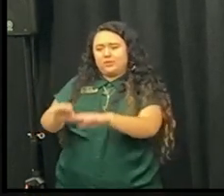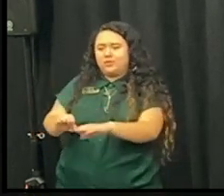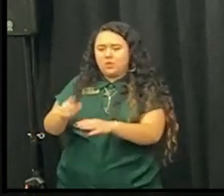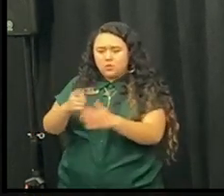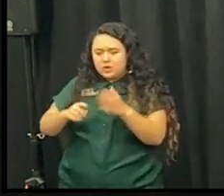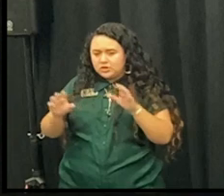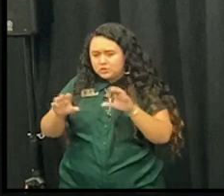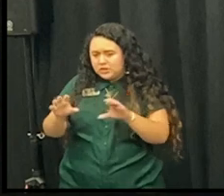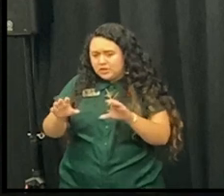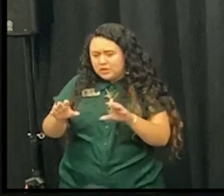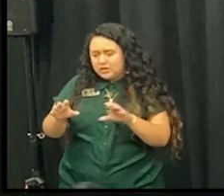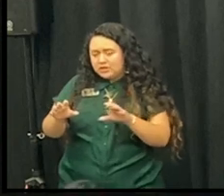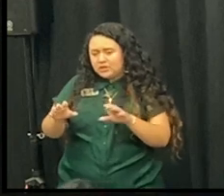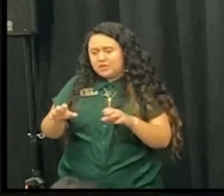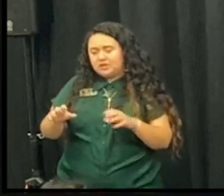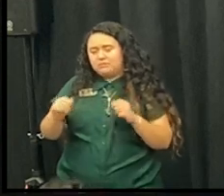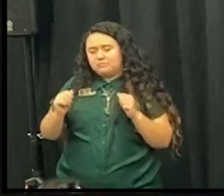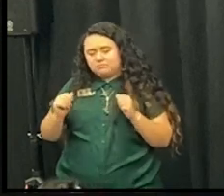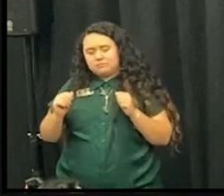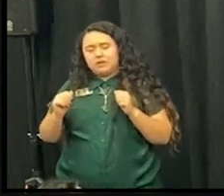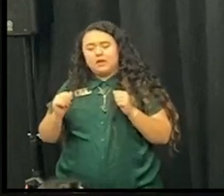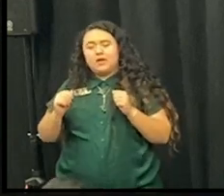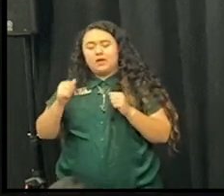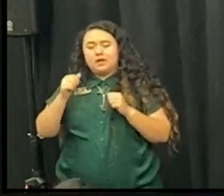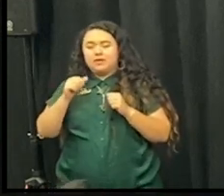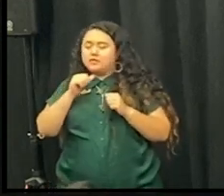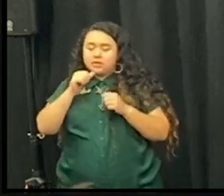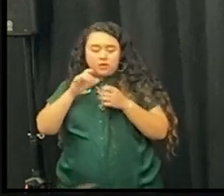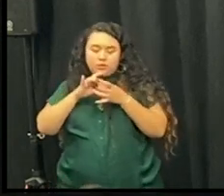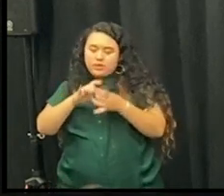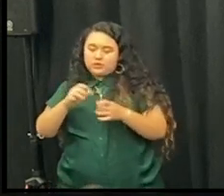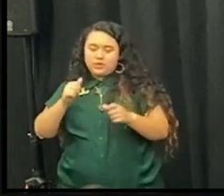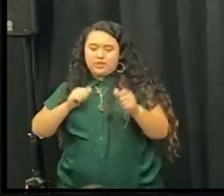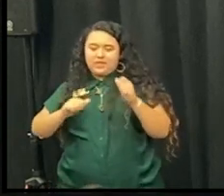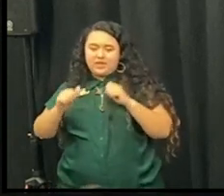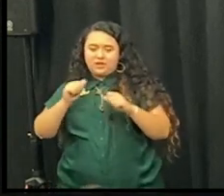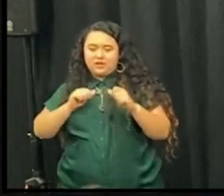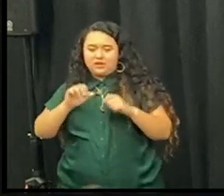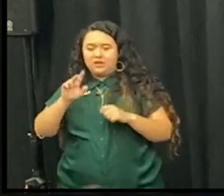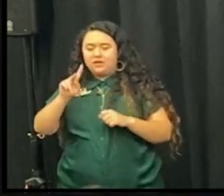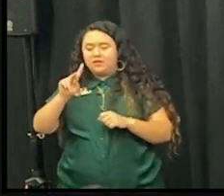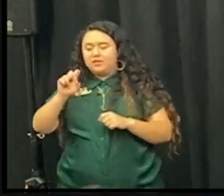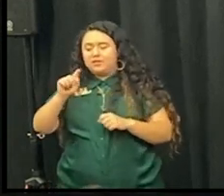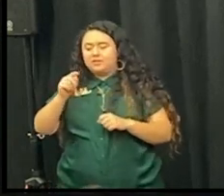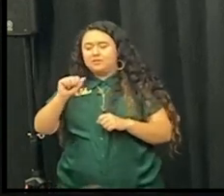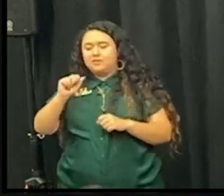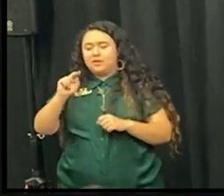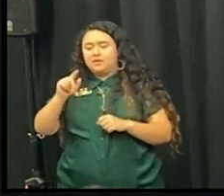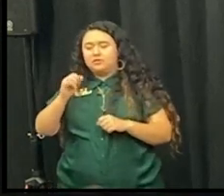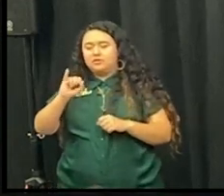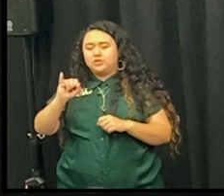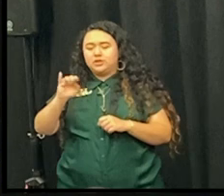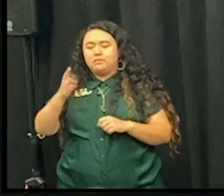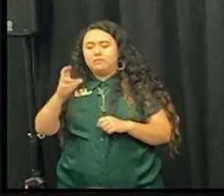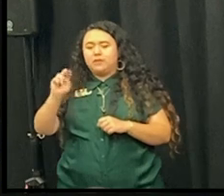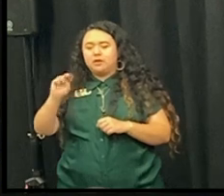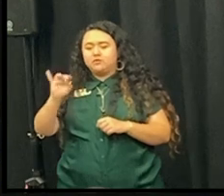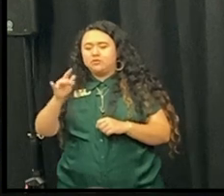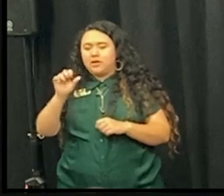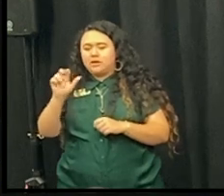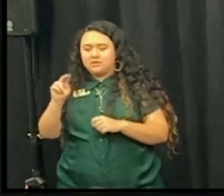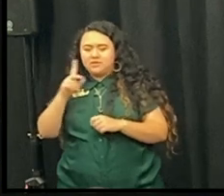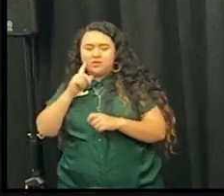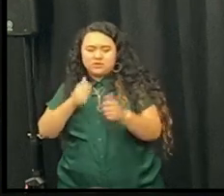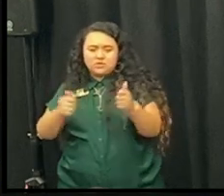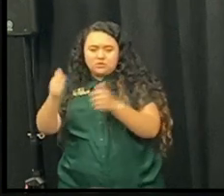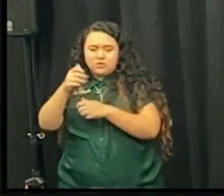done. I remember, this isn't theater related, but I remember Ketanji Brown Jackson when she was up for the Supreme Court and there was talk